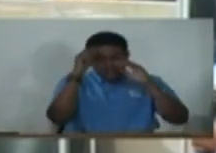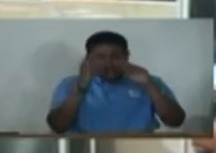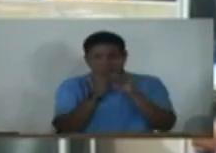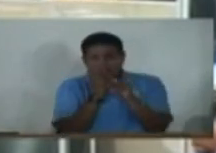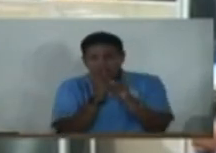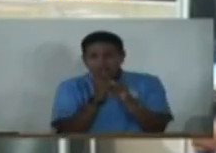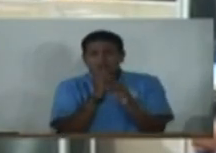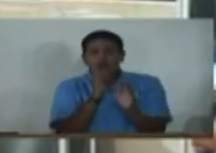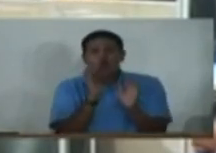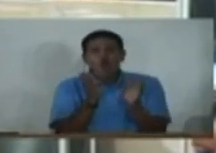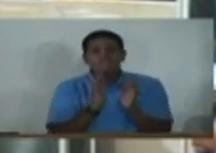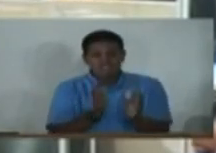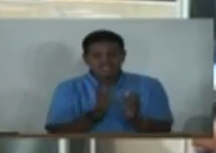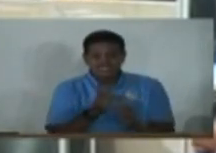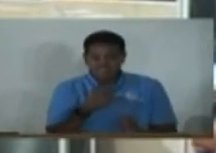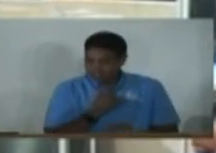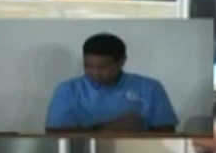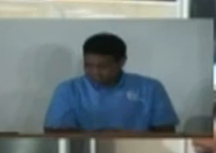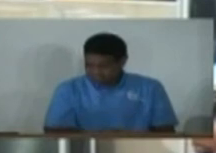the conversation.